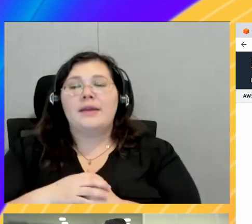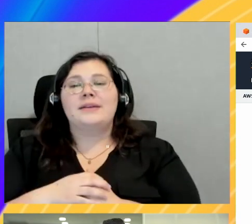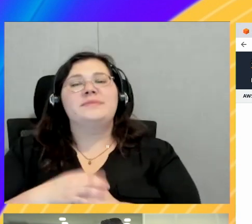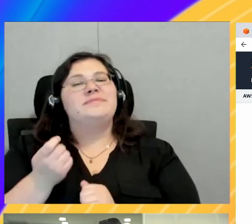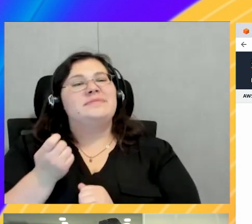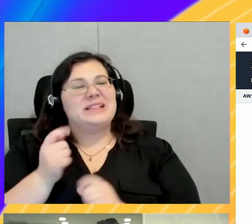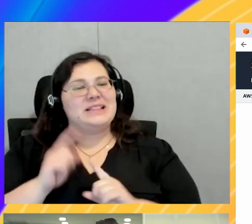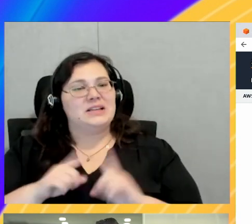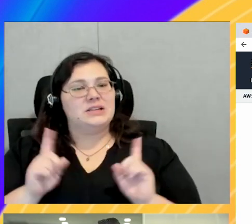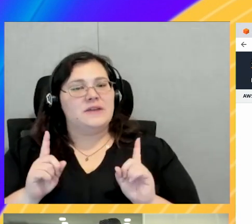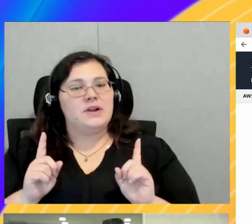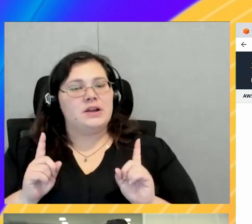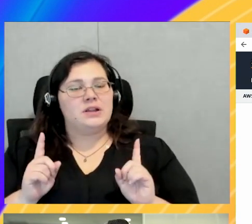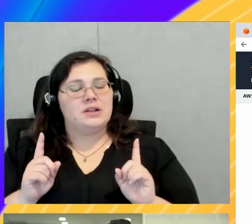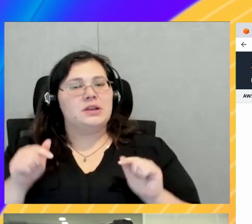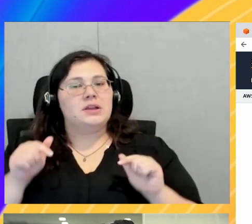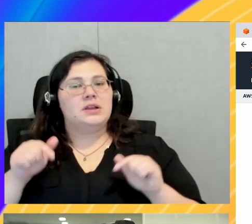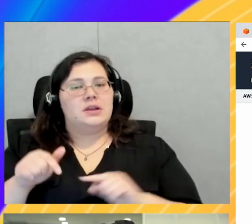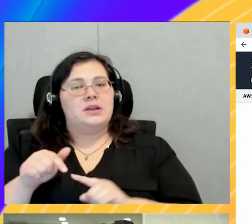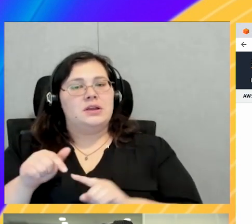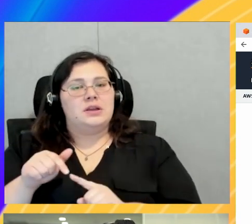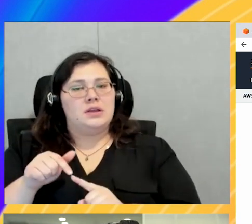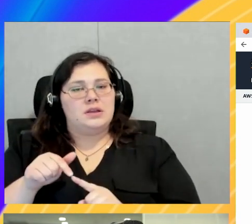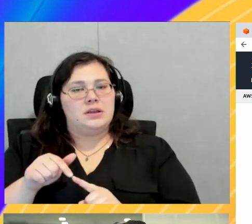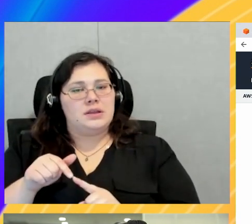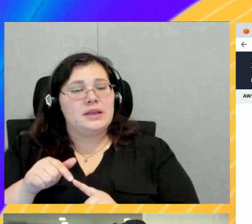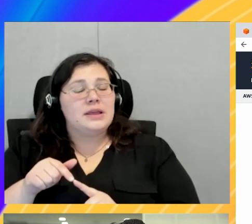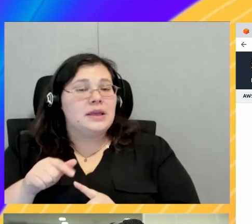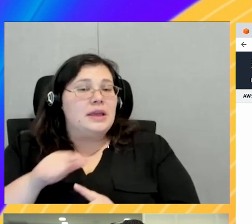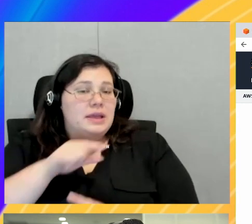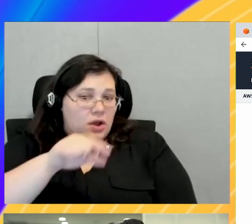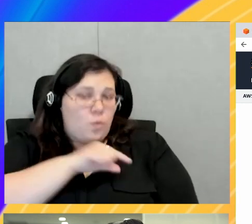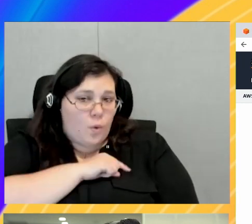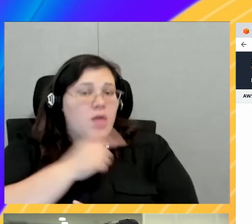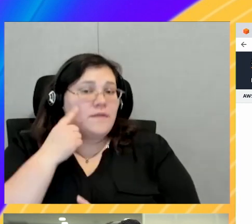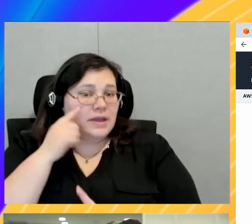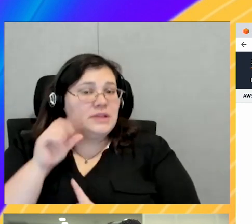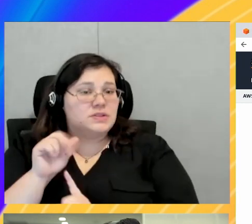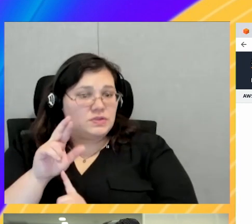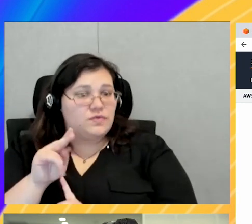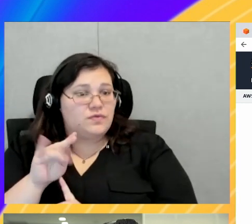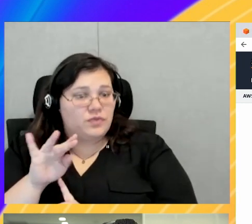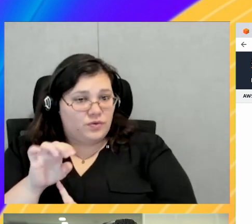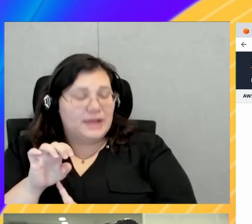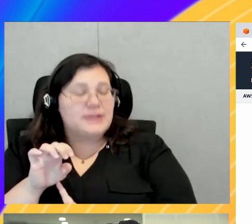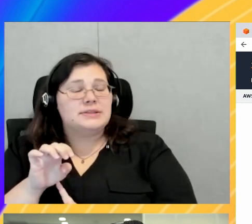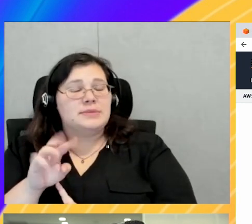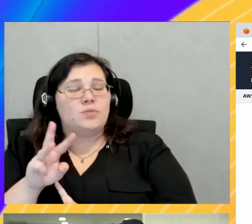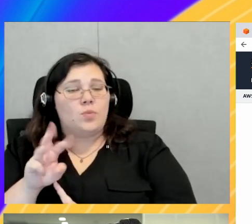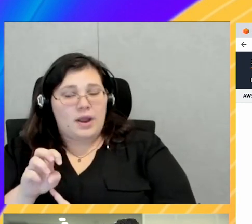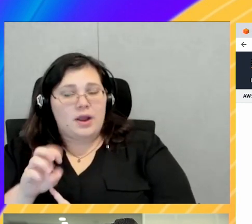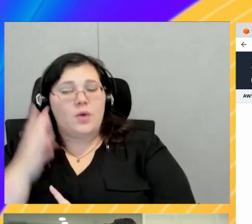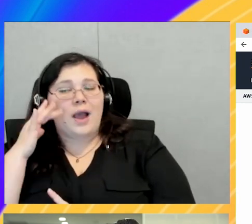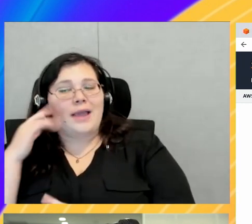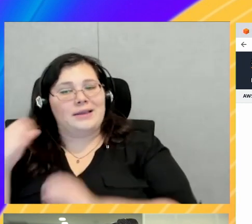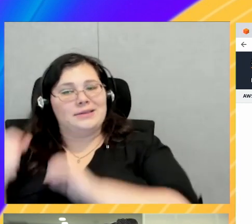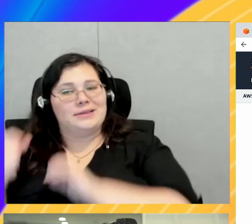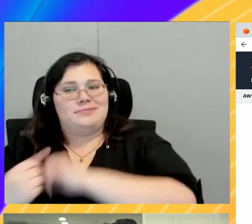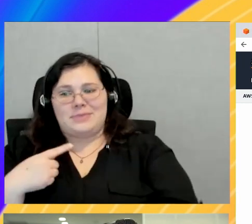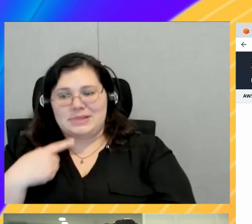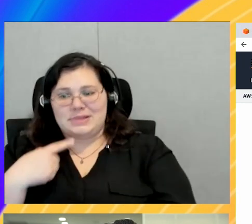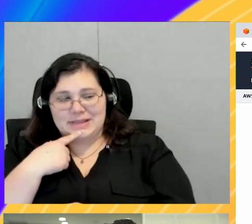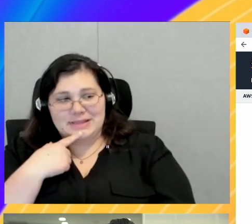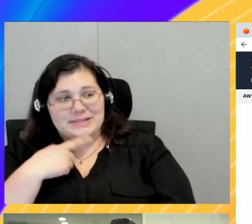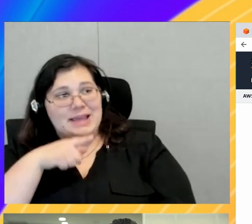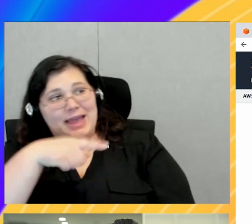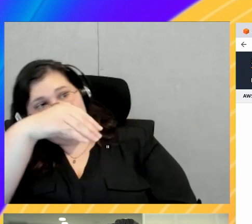It qualifies as a ransom event because there is a note that says, hey, pay us money, we'll give you your data back. But based on the events that